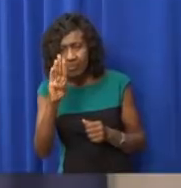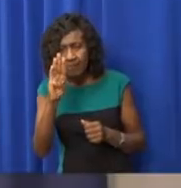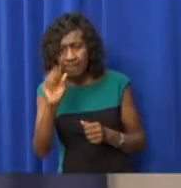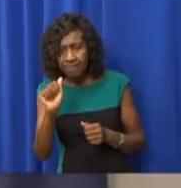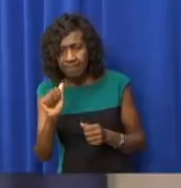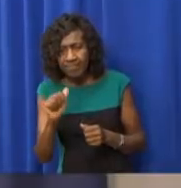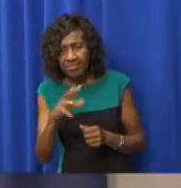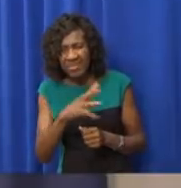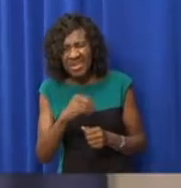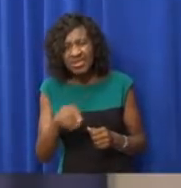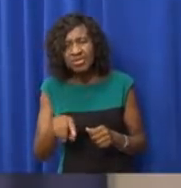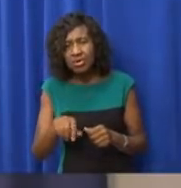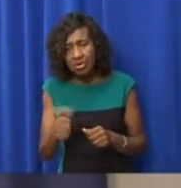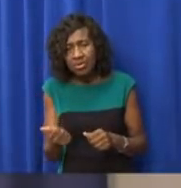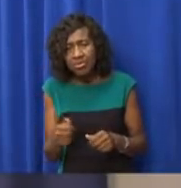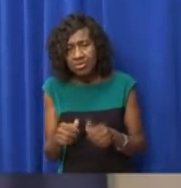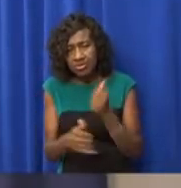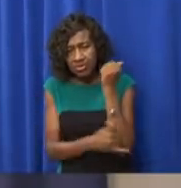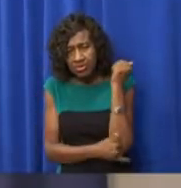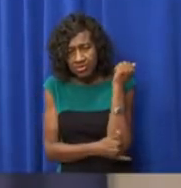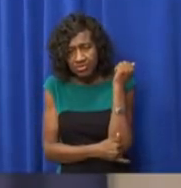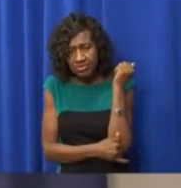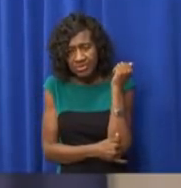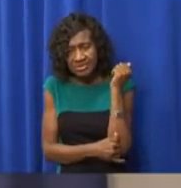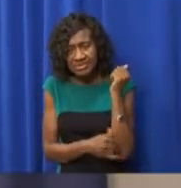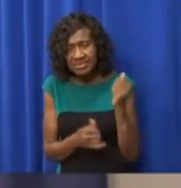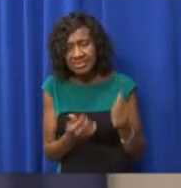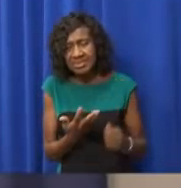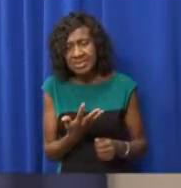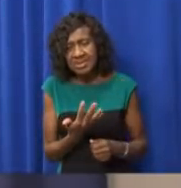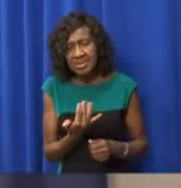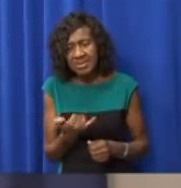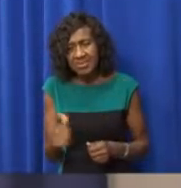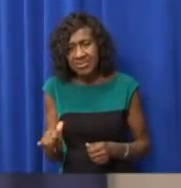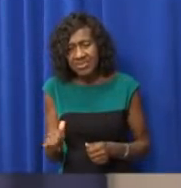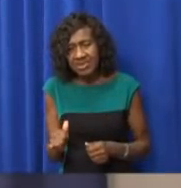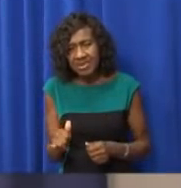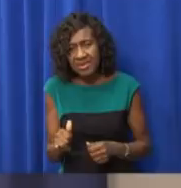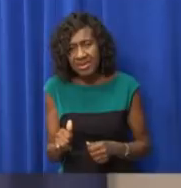other countries where they concentrated on